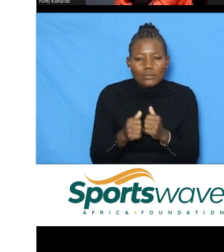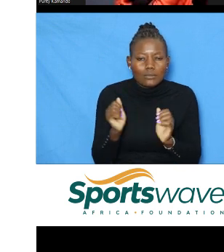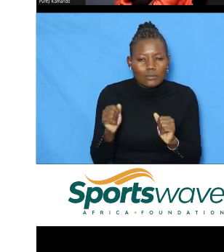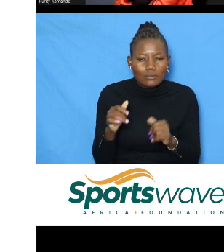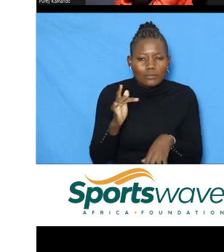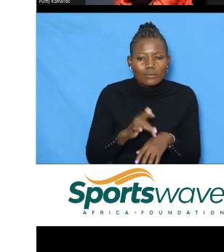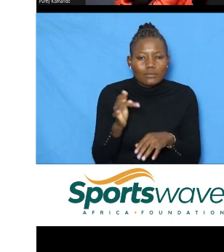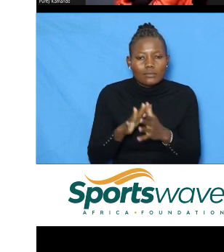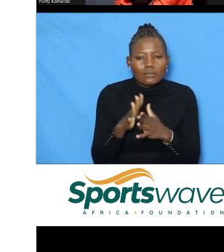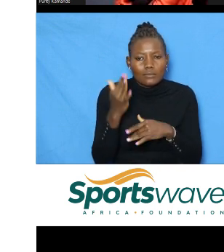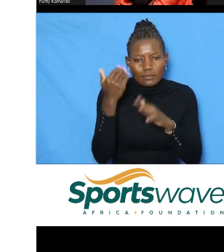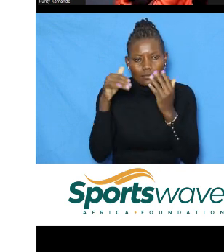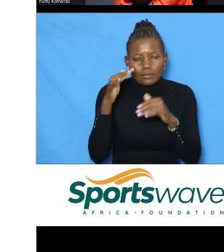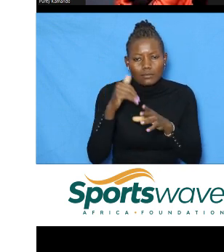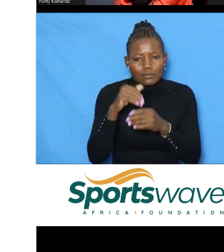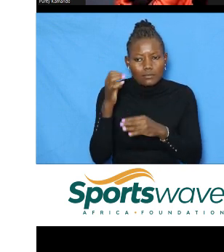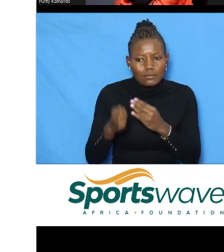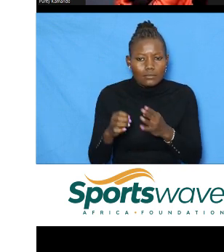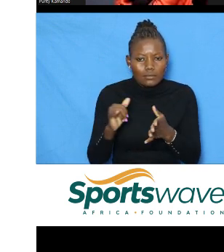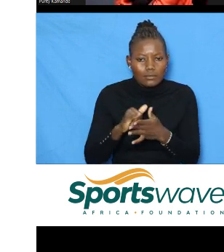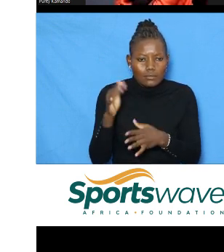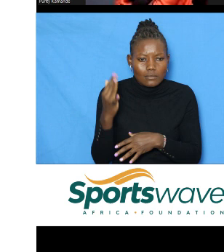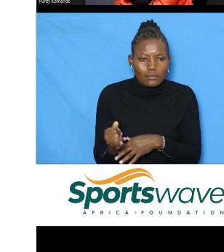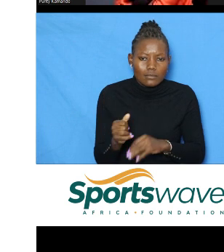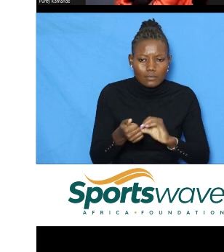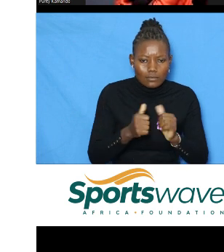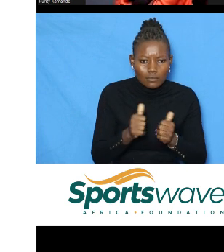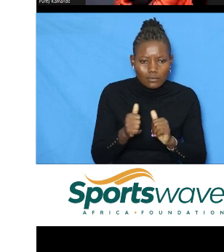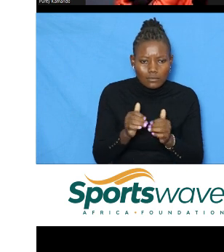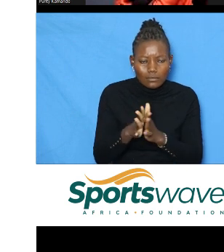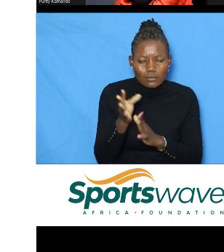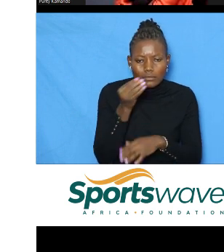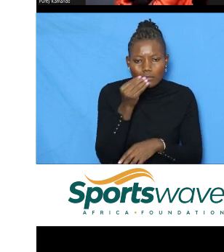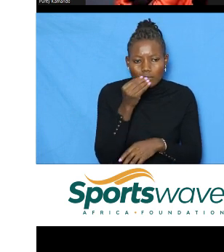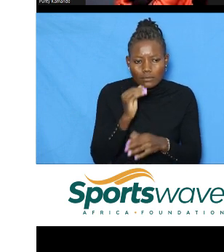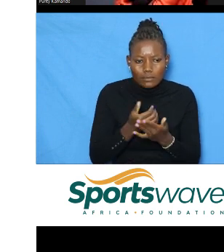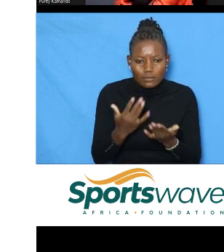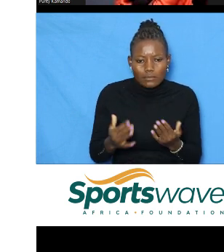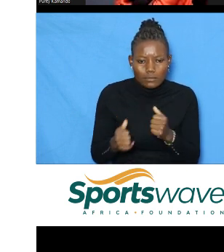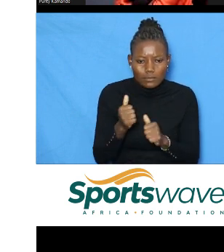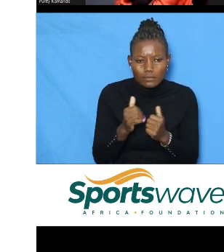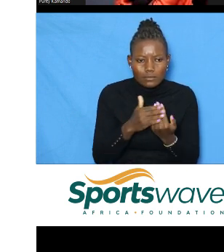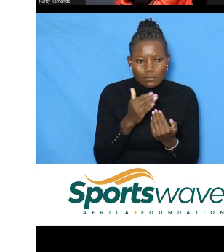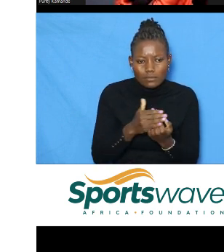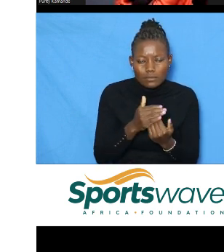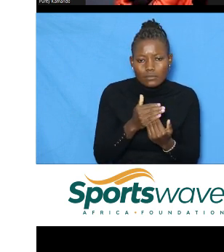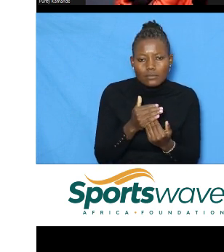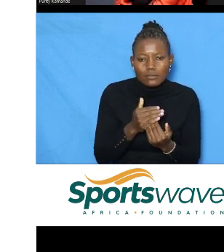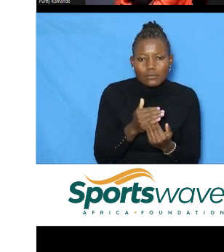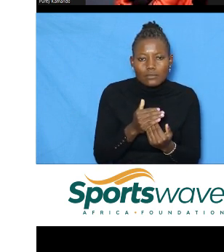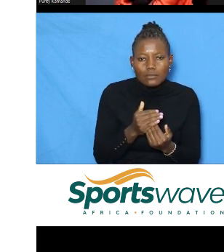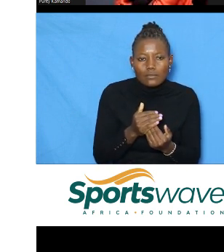affect performance in the end. So that's why sports nutrition is something that has to be taken care of